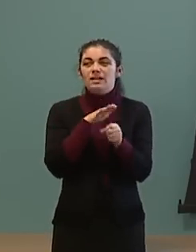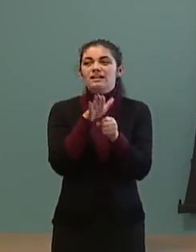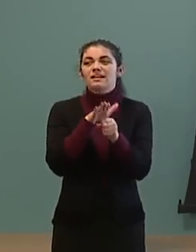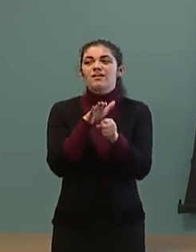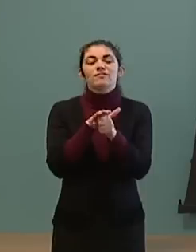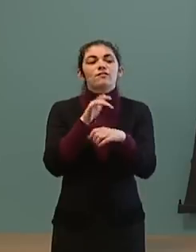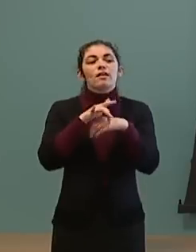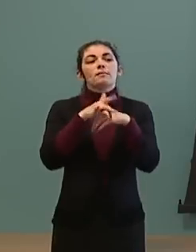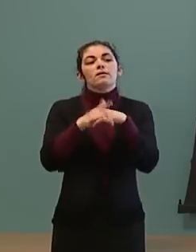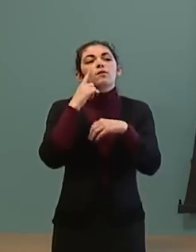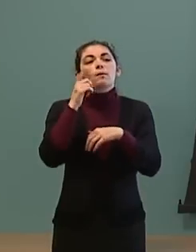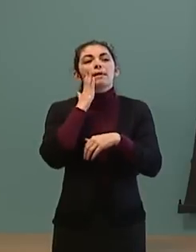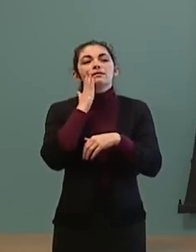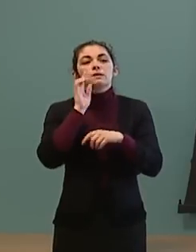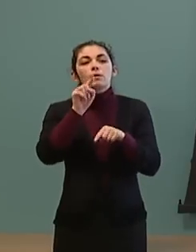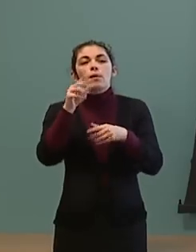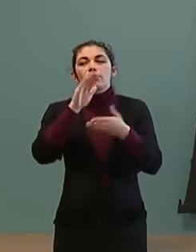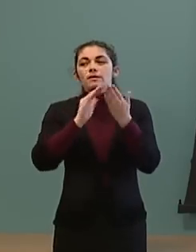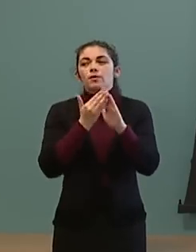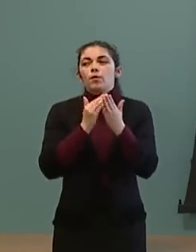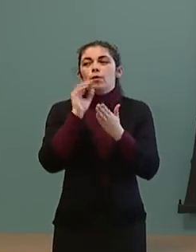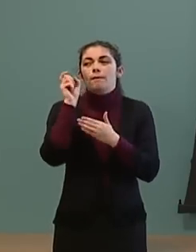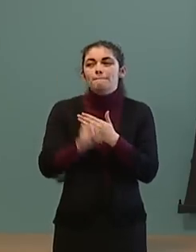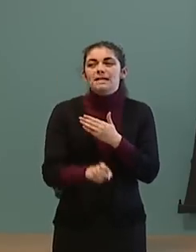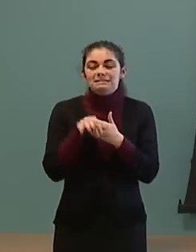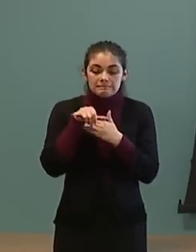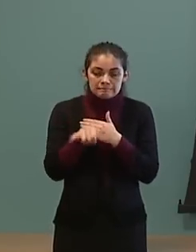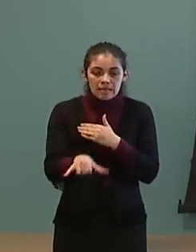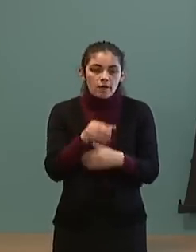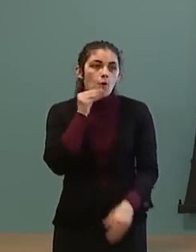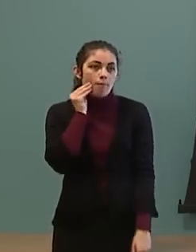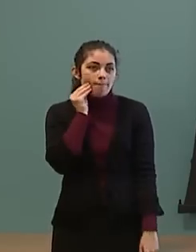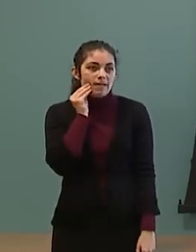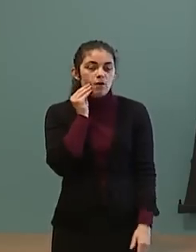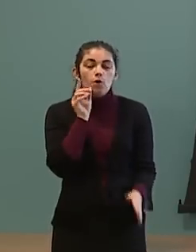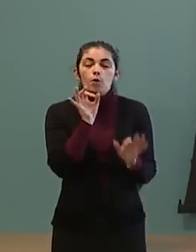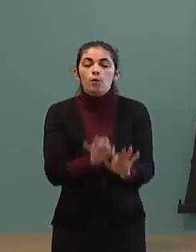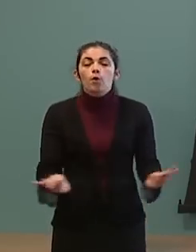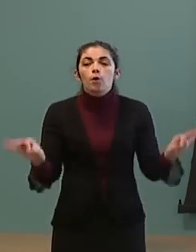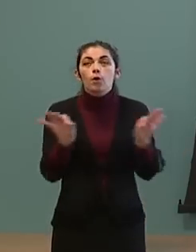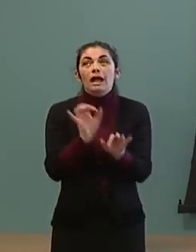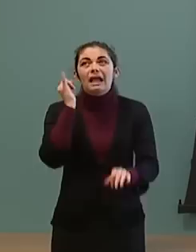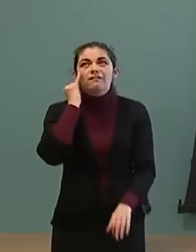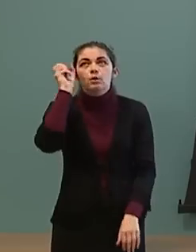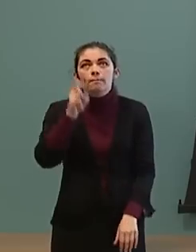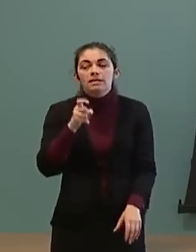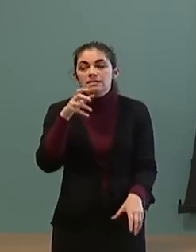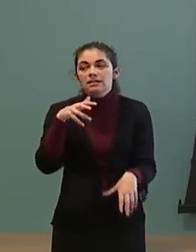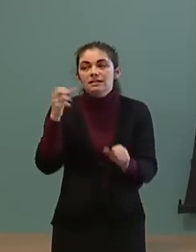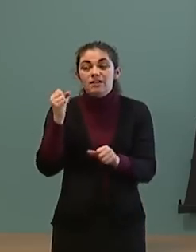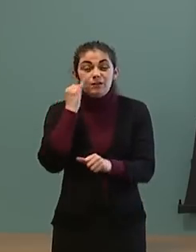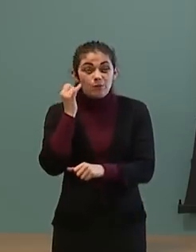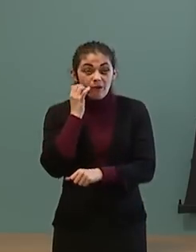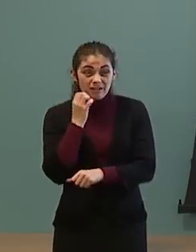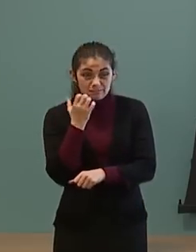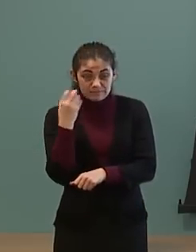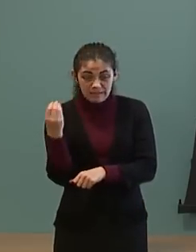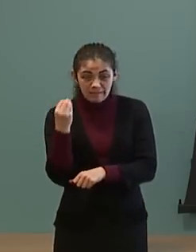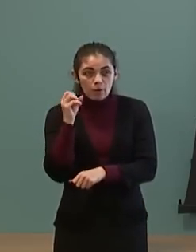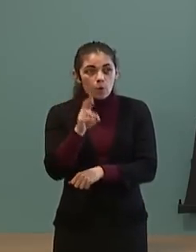of capacity, we can get out there in the community. We need you to stay home unless you absolutely need to do essential business.